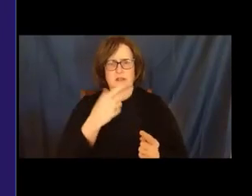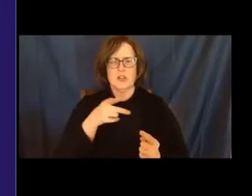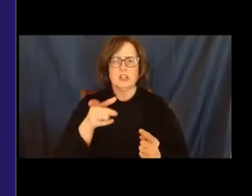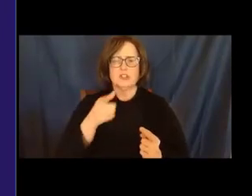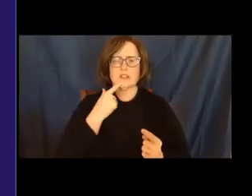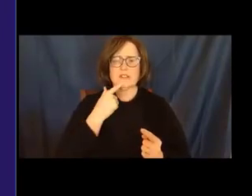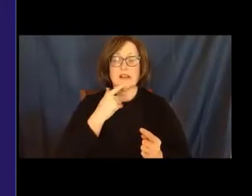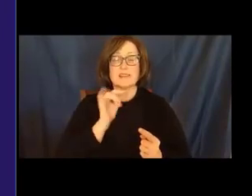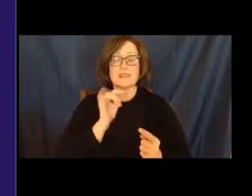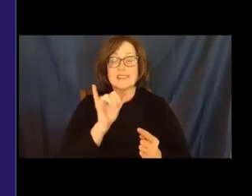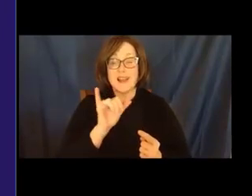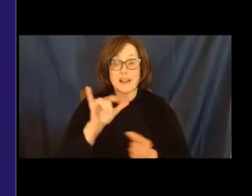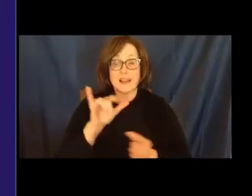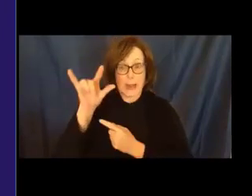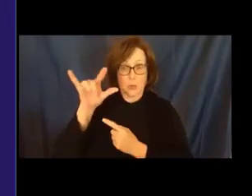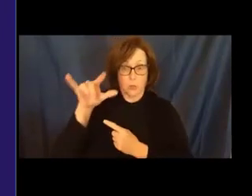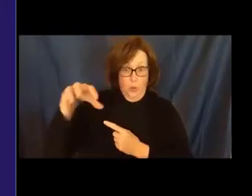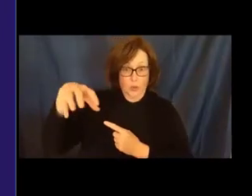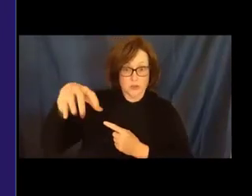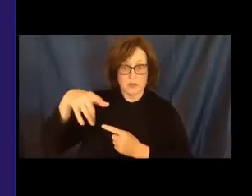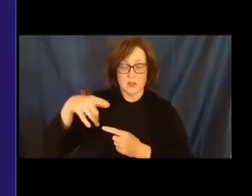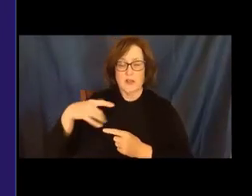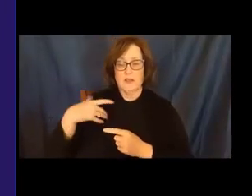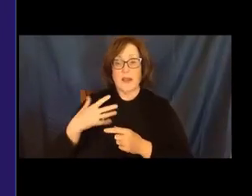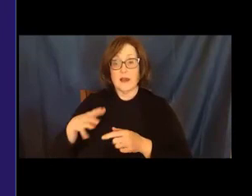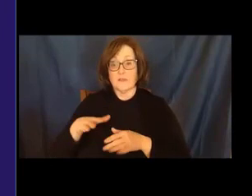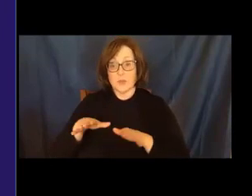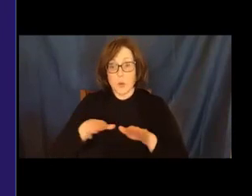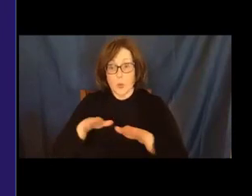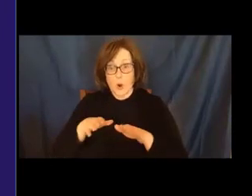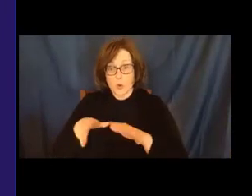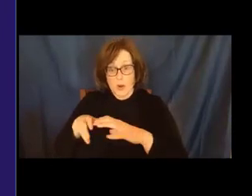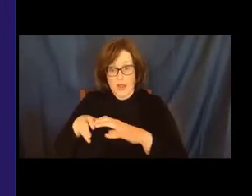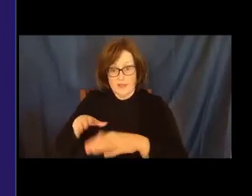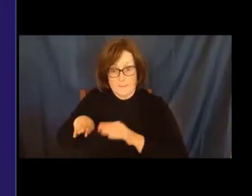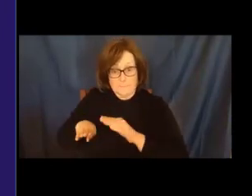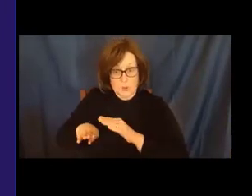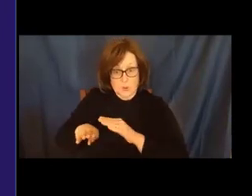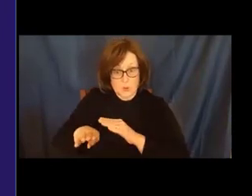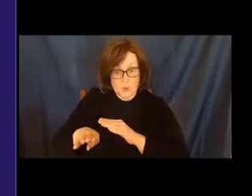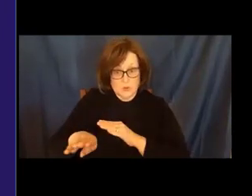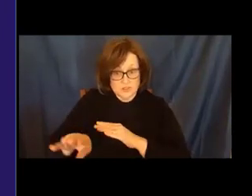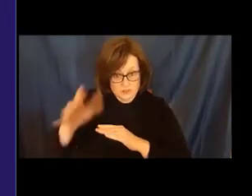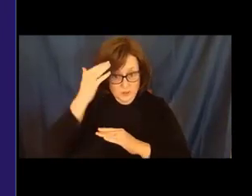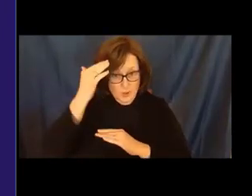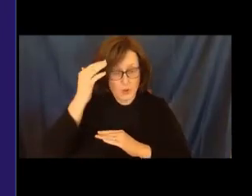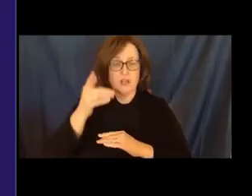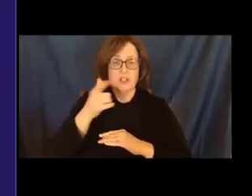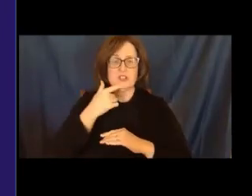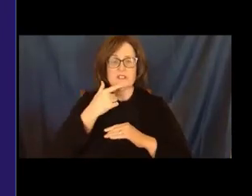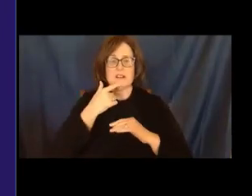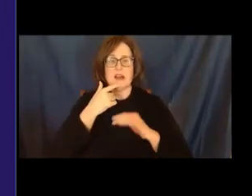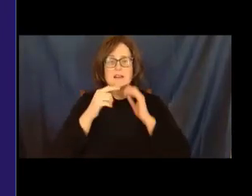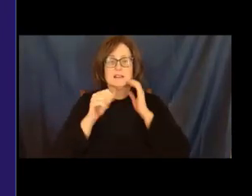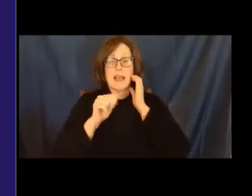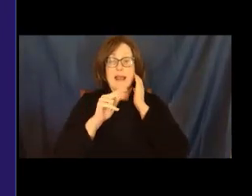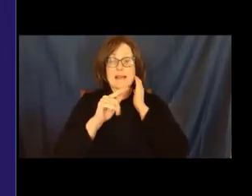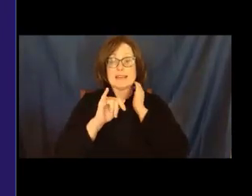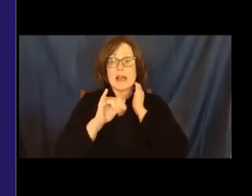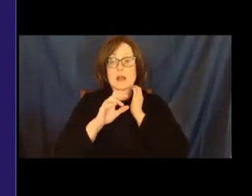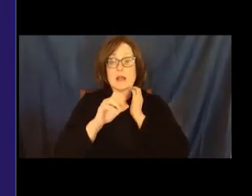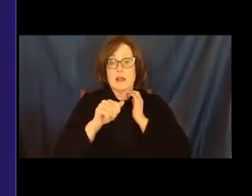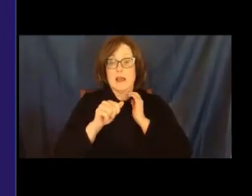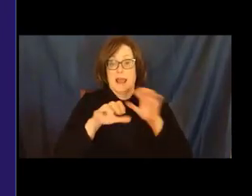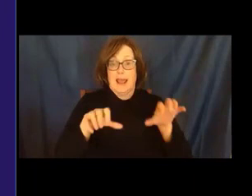the airport. Active racist behavior is equivalent to walking fast on the conveyor belt. The person engaged in active